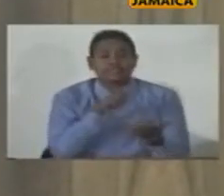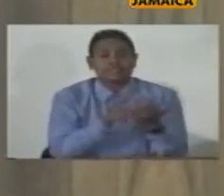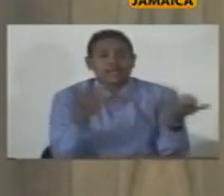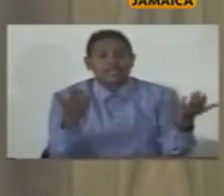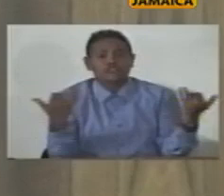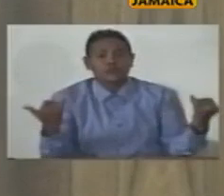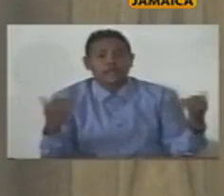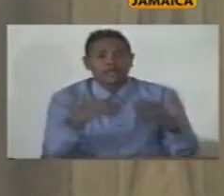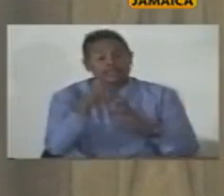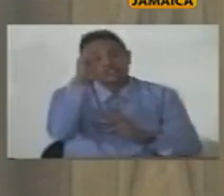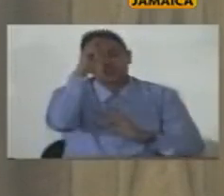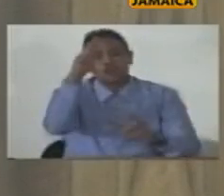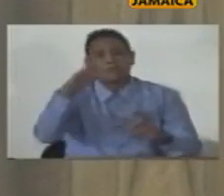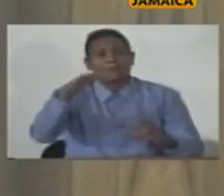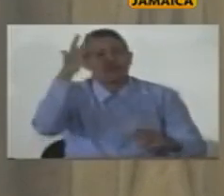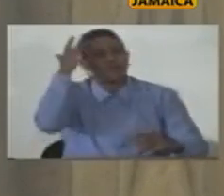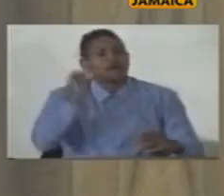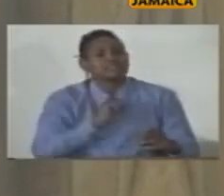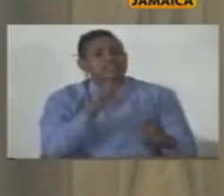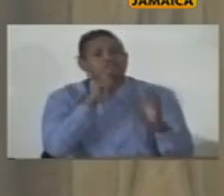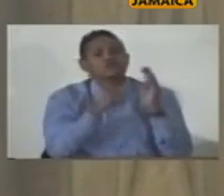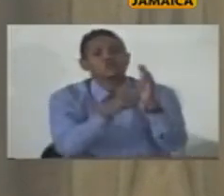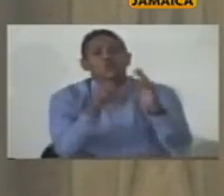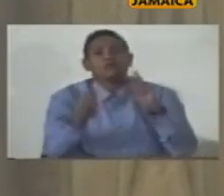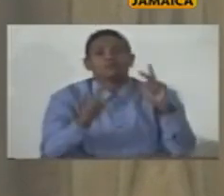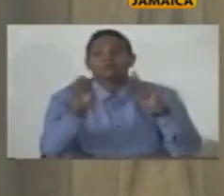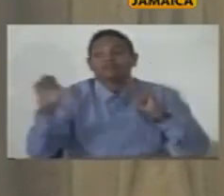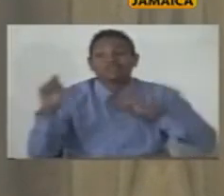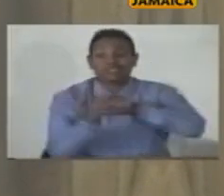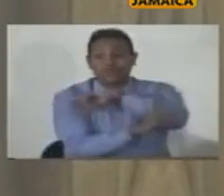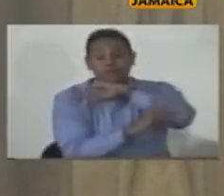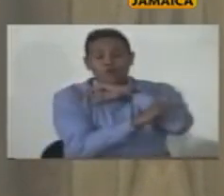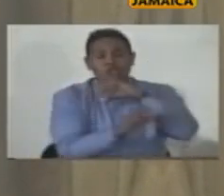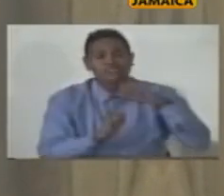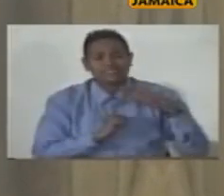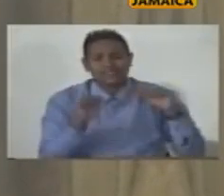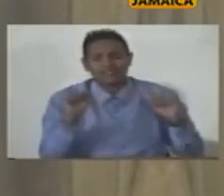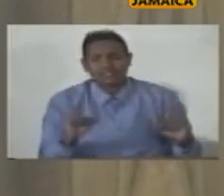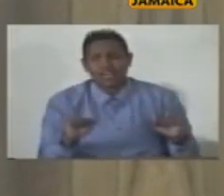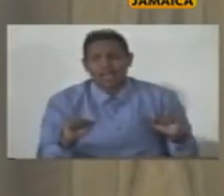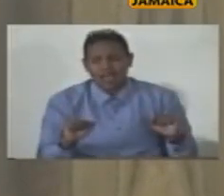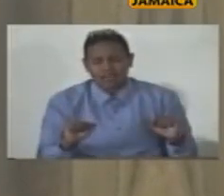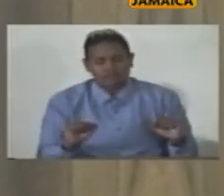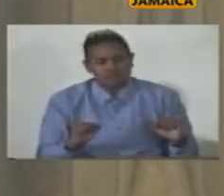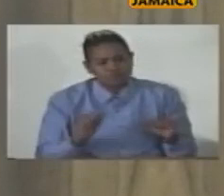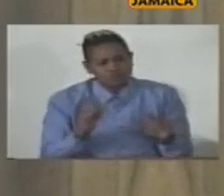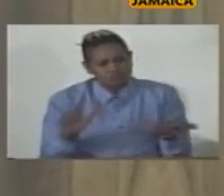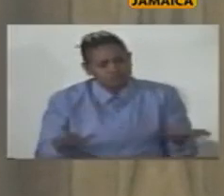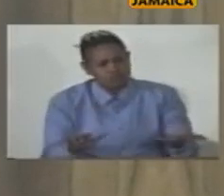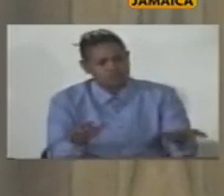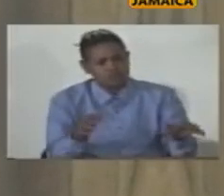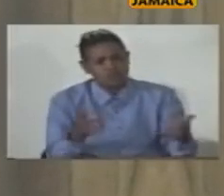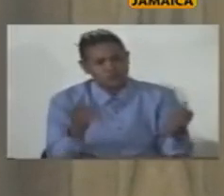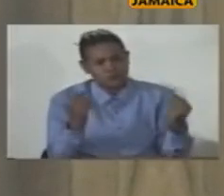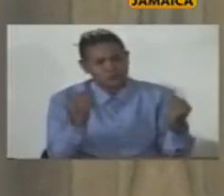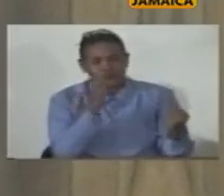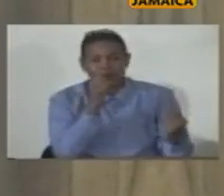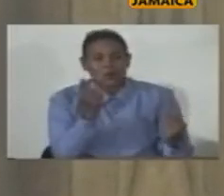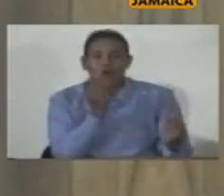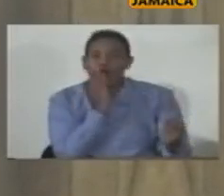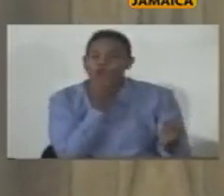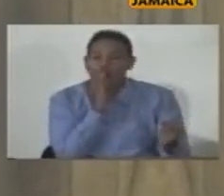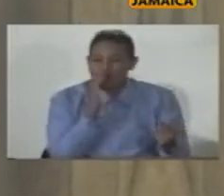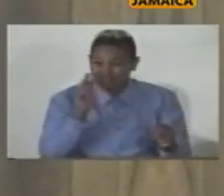this honorable house because I've shown the people of East Portland that I can walk the walk. Seeing me walk in